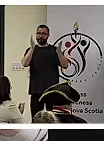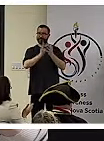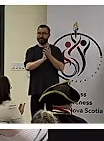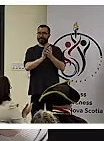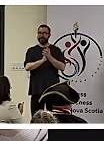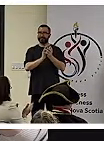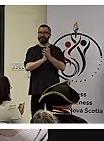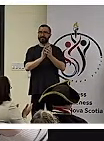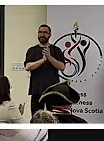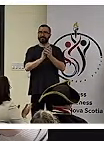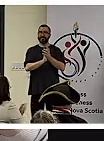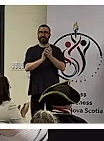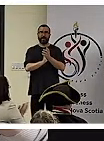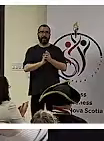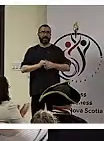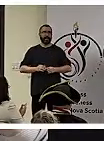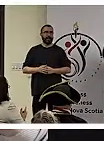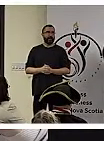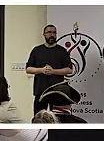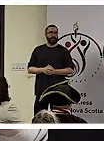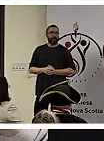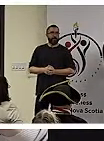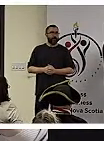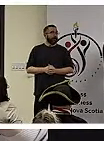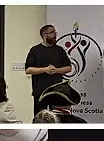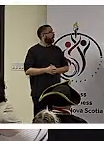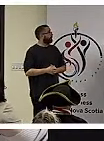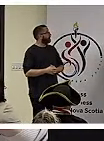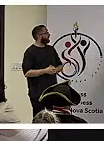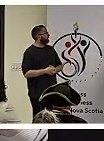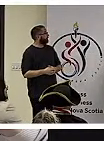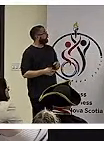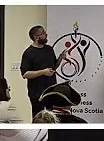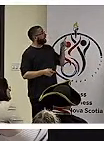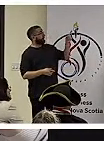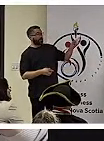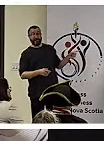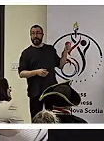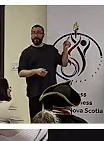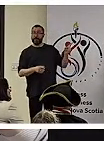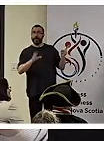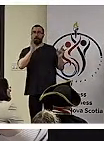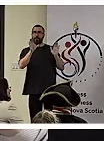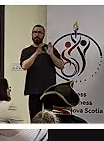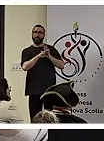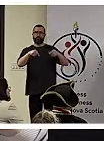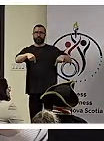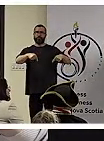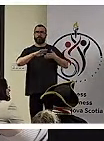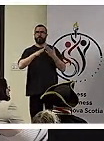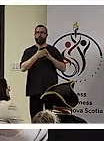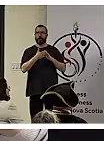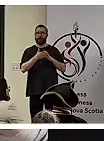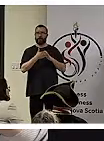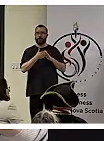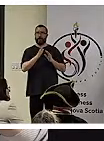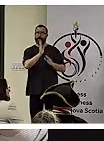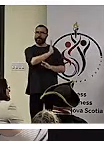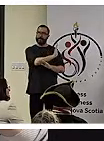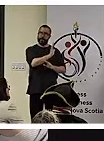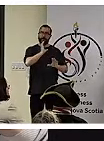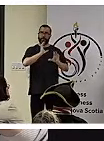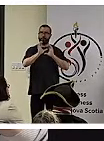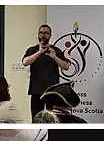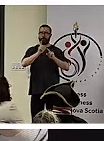And speaking of self-advocacy, this is some pictures of people from our community that communicate in different ways, and we just want to acknowledge that